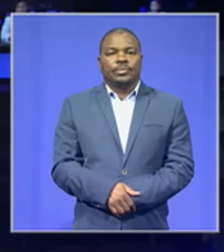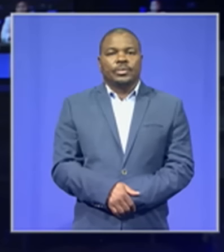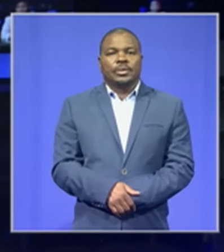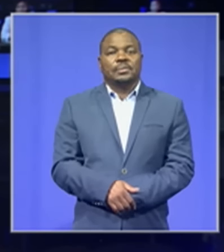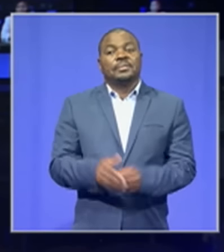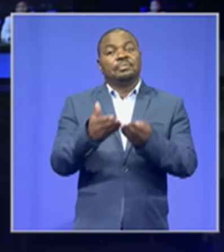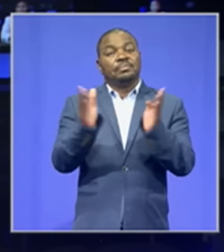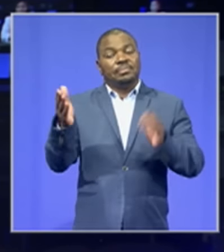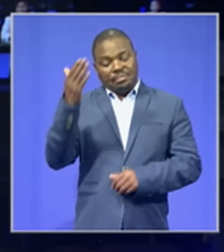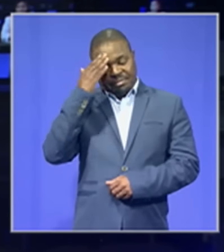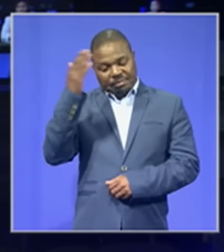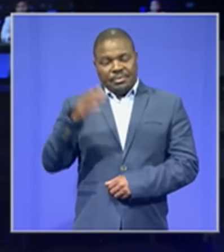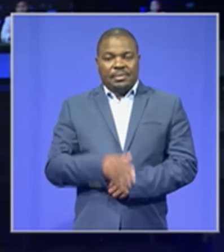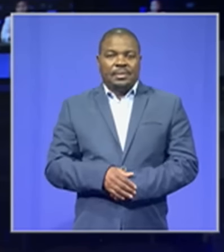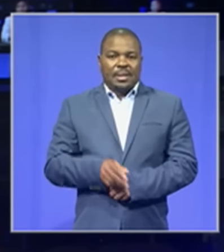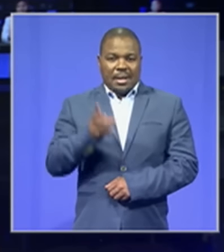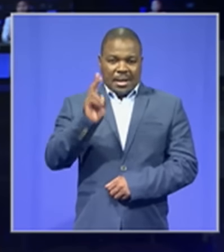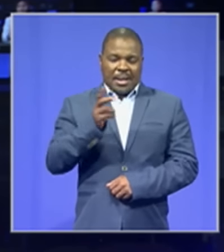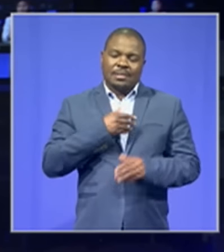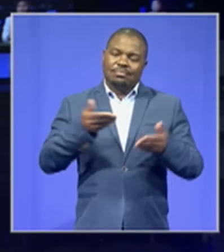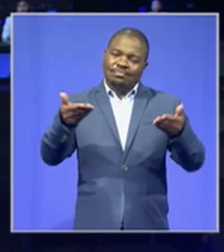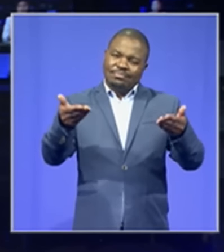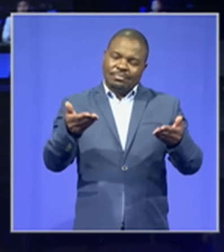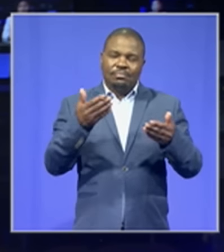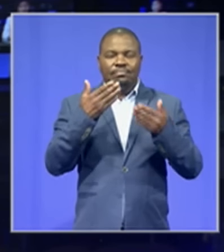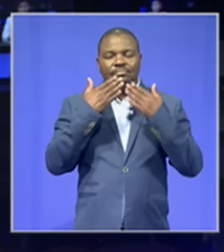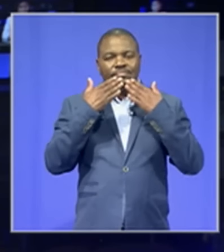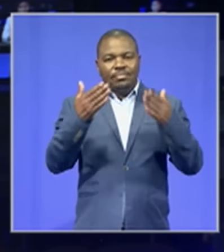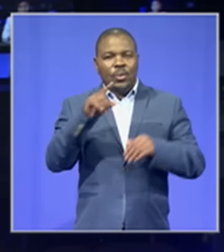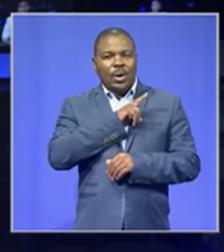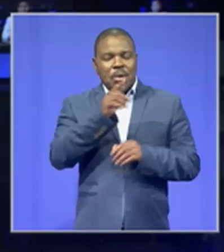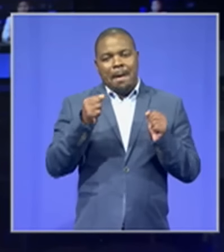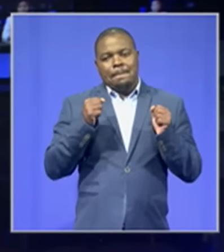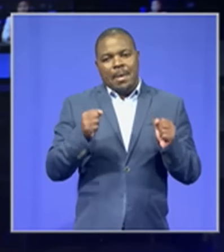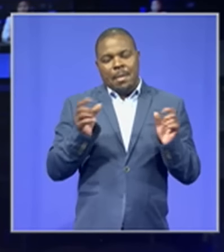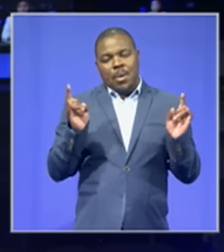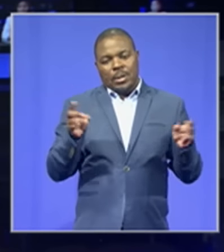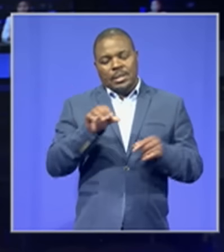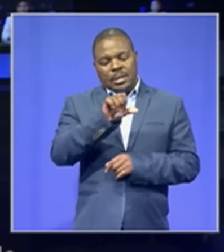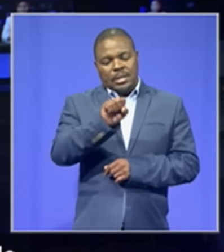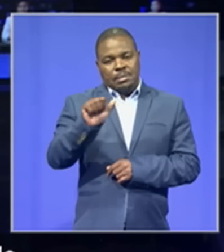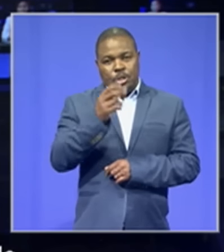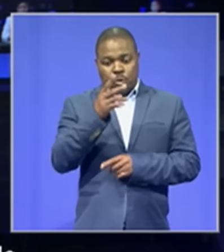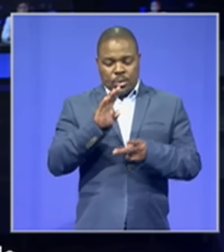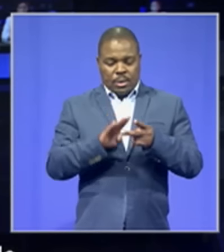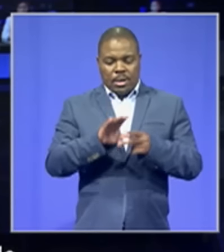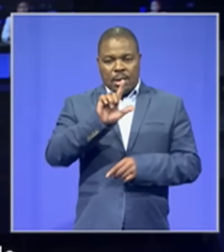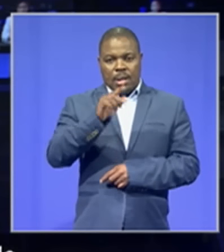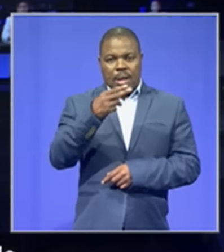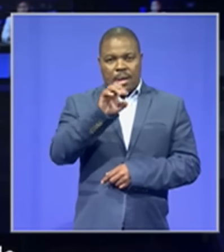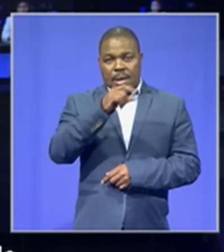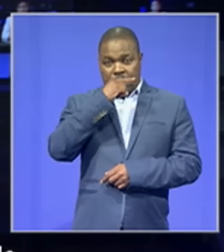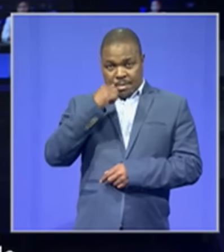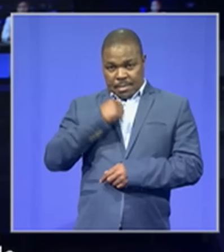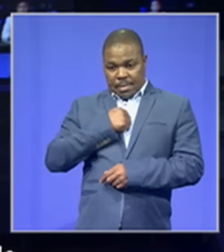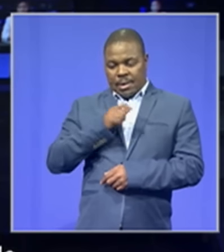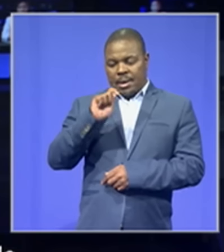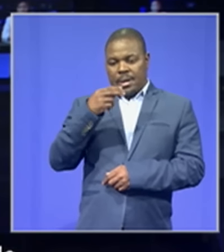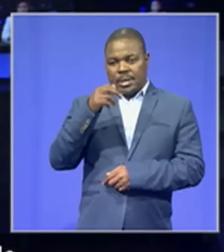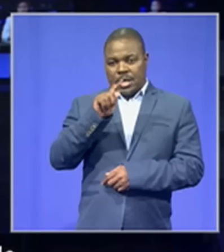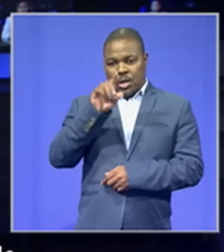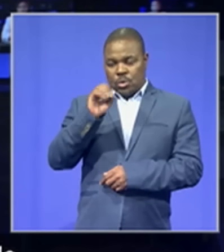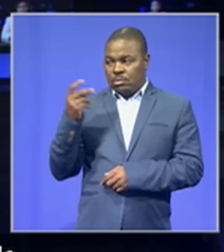Beso a re le dumedise hle re boele re le boe haele mona le santse le dutse le rona kwano kana le nyamantlha ya SABC 2 le hae ke Thato Hlanyane mme tsa ka jeno